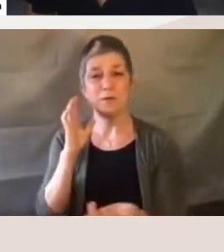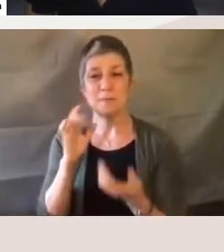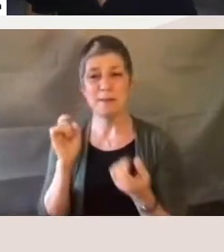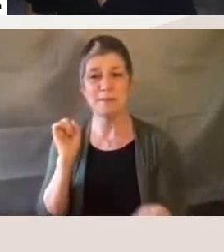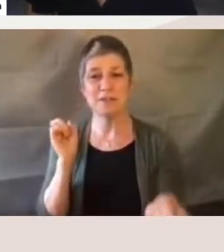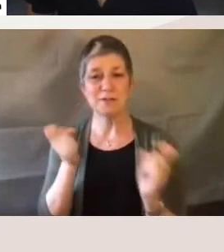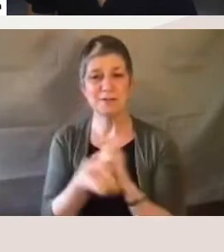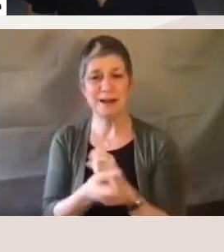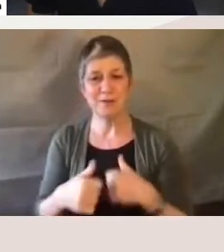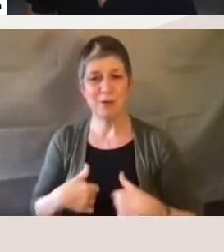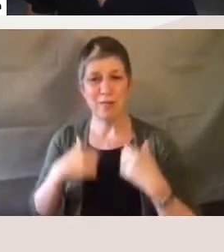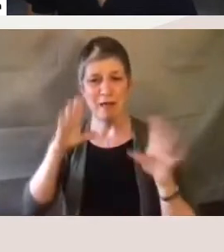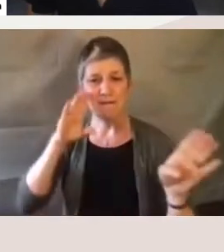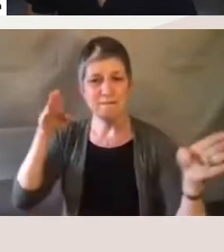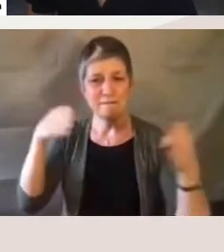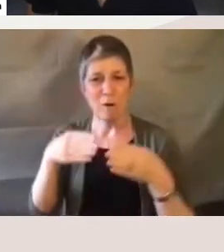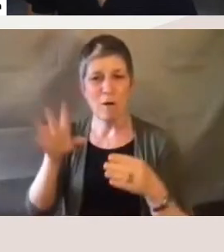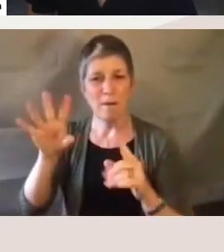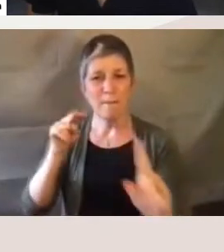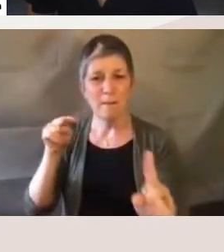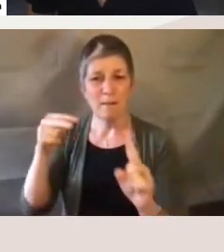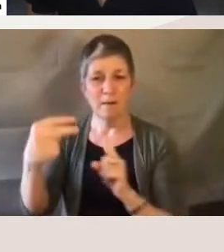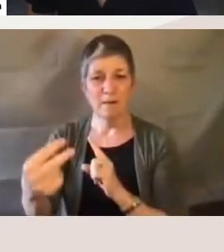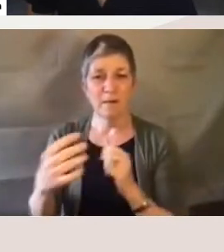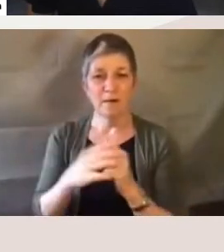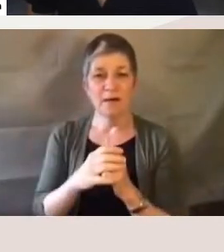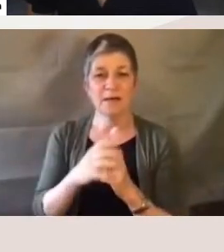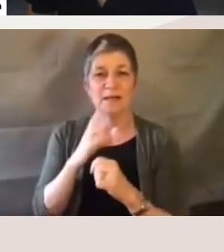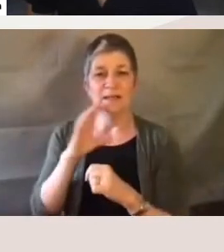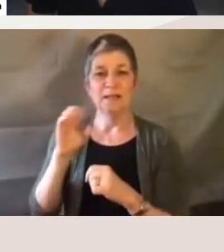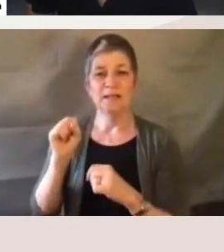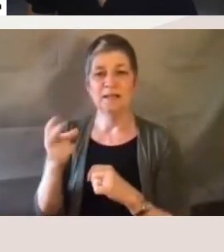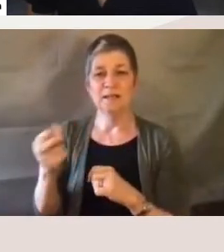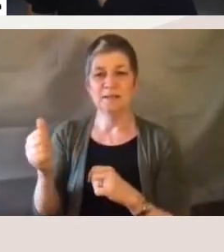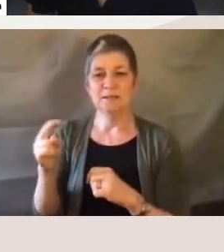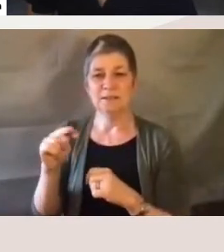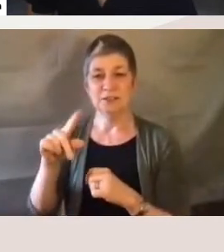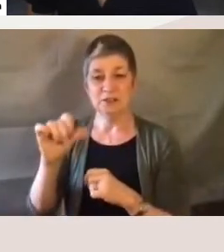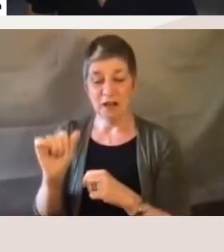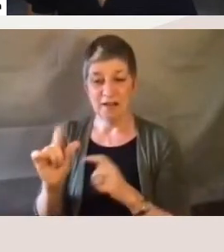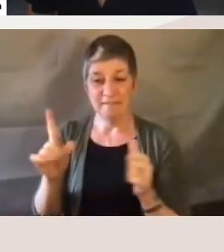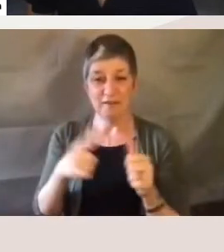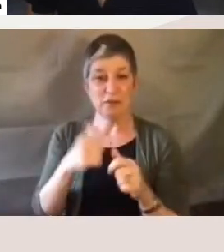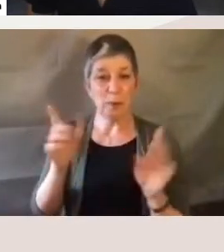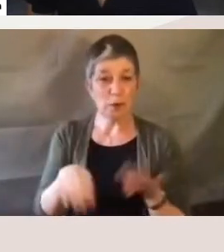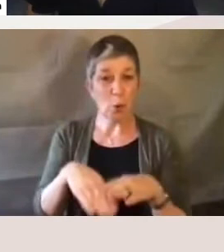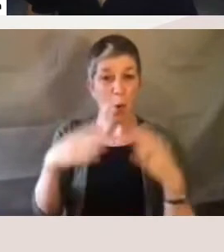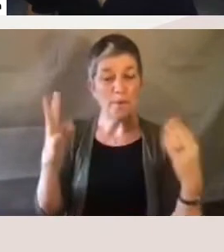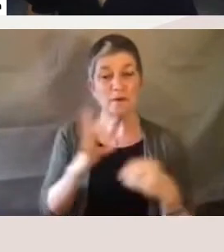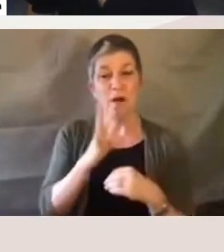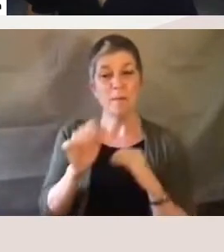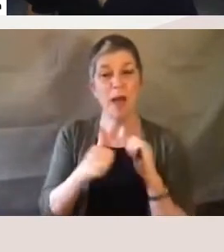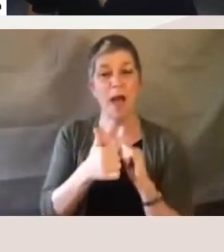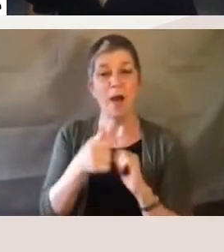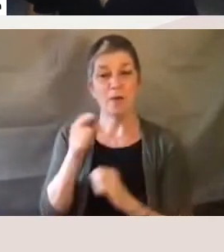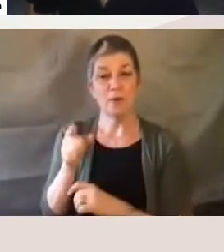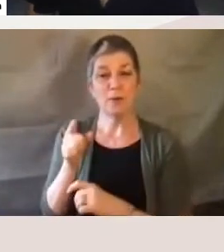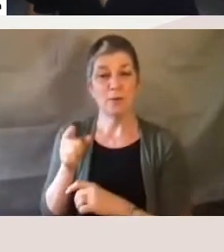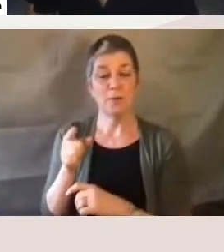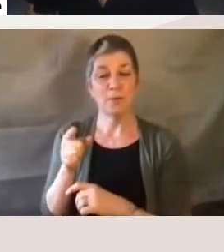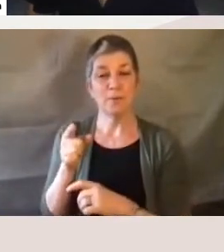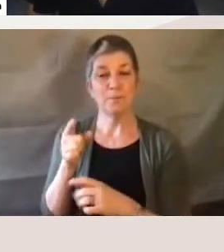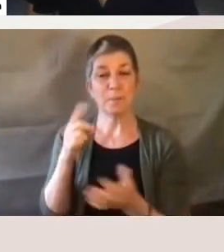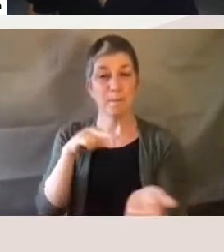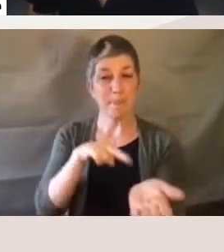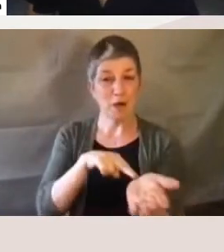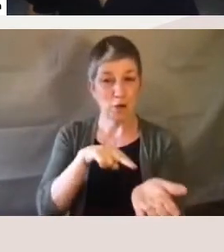life's focus and your perspective. And I think I'll turn to Shanta first because I think when you opened, you were talking about how you were a